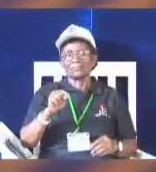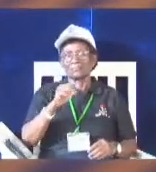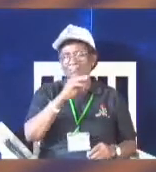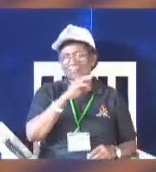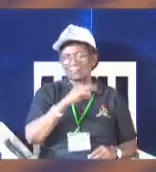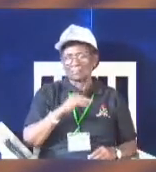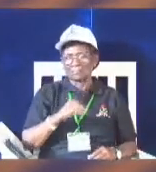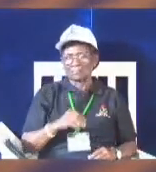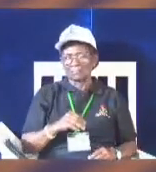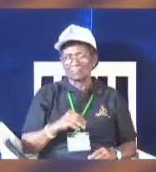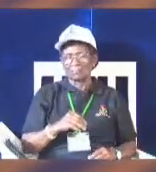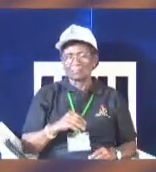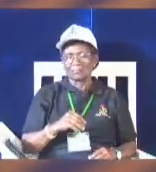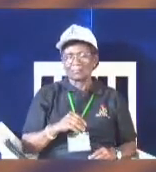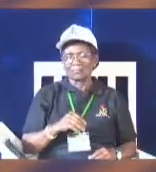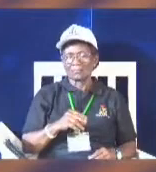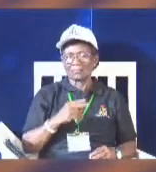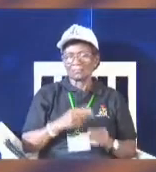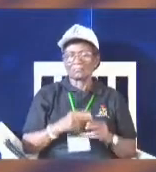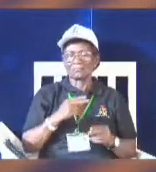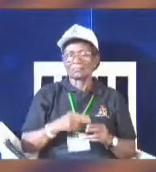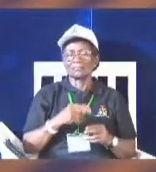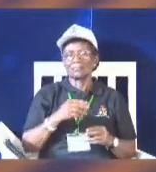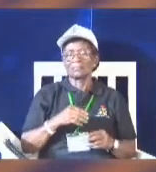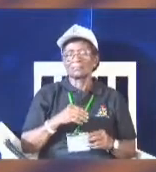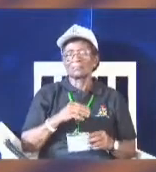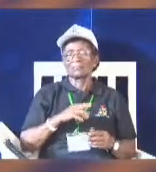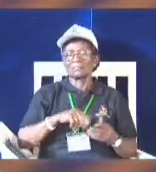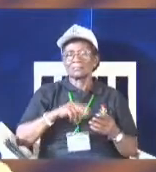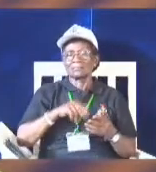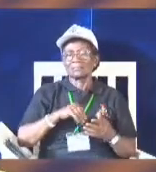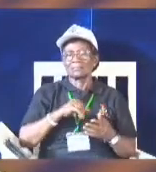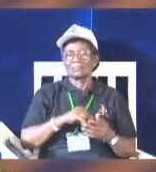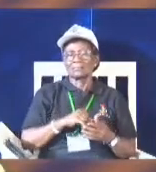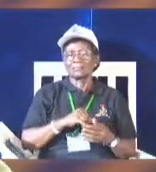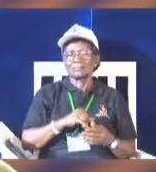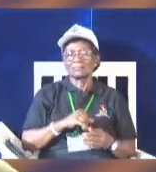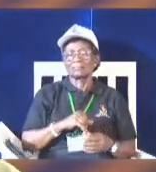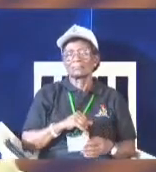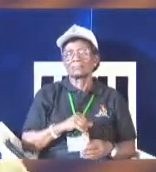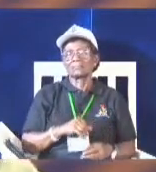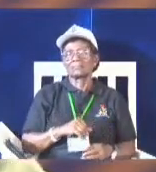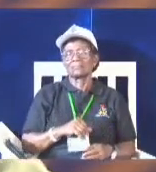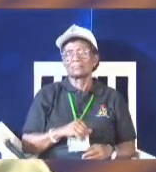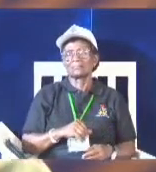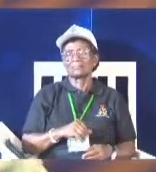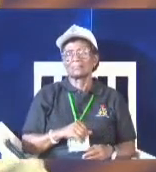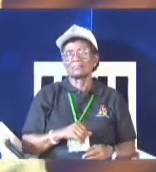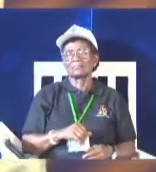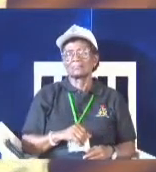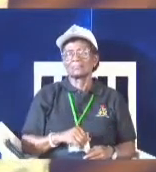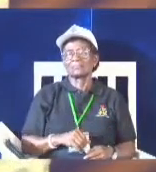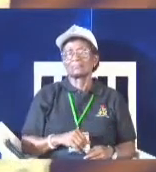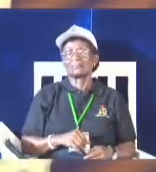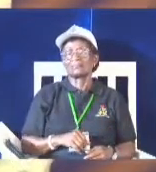And immediately the fellow became blind and moved out of the way.